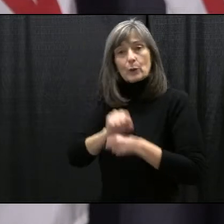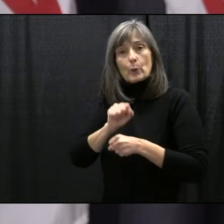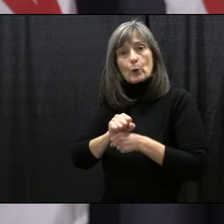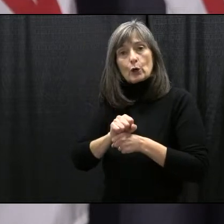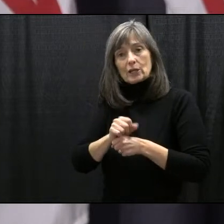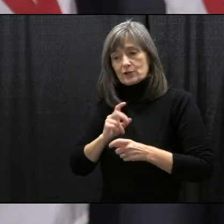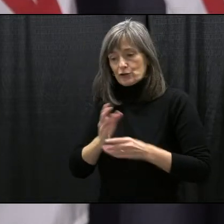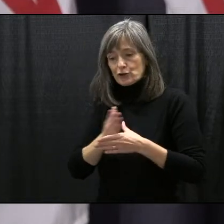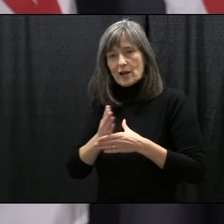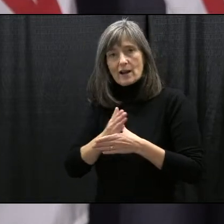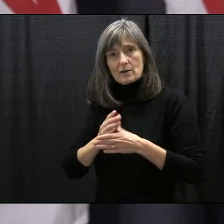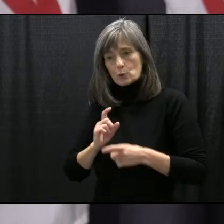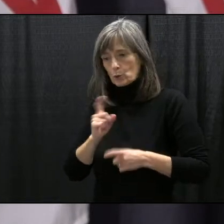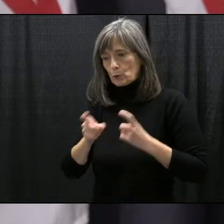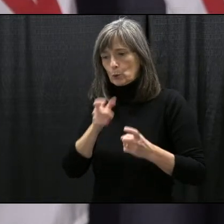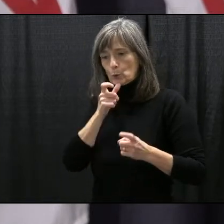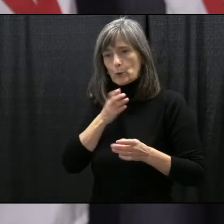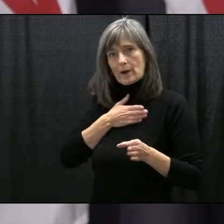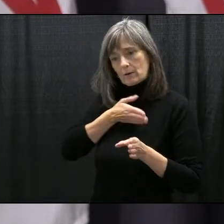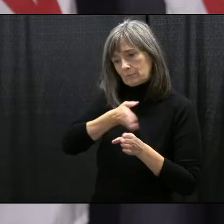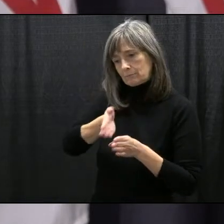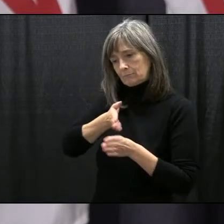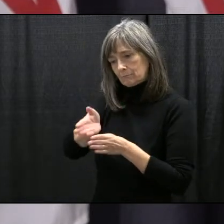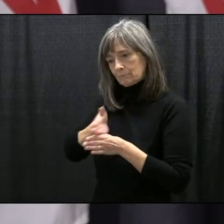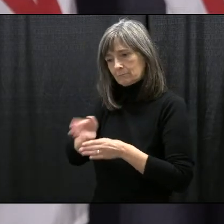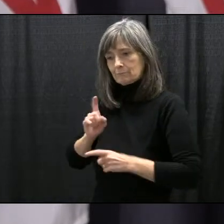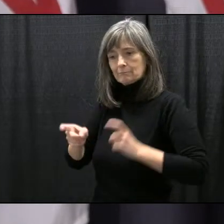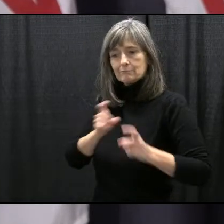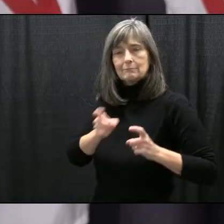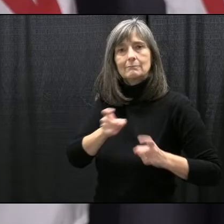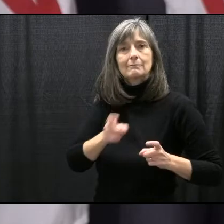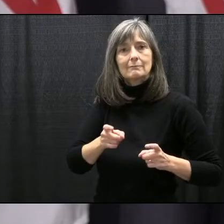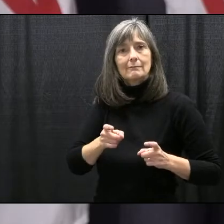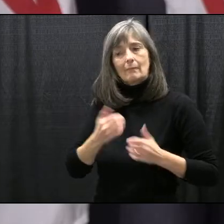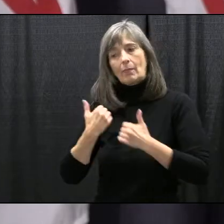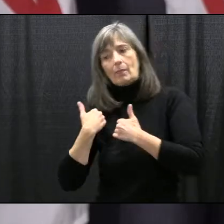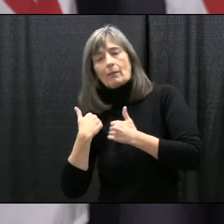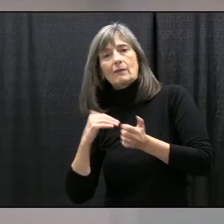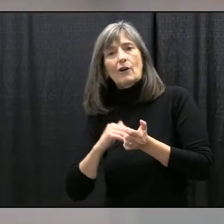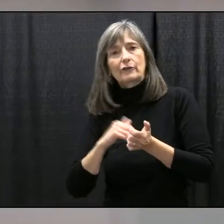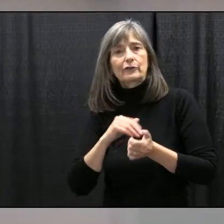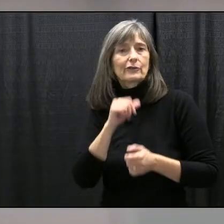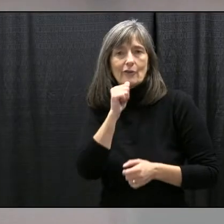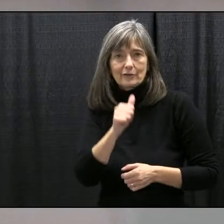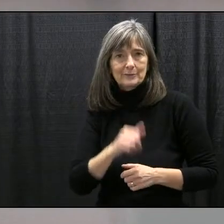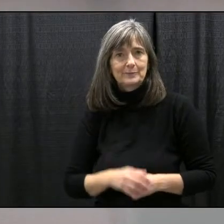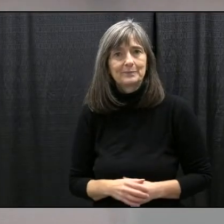more evenly, each to their own level of scope of practice.